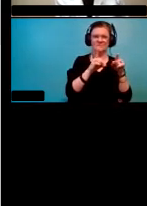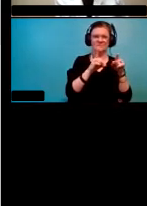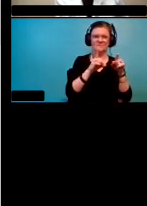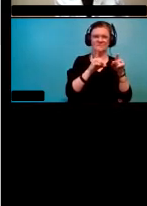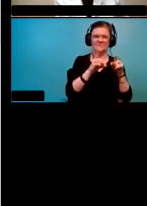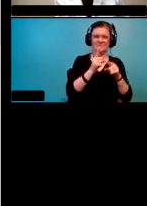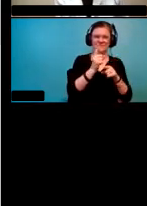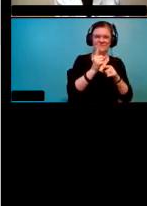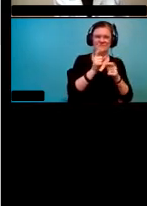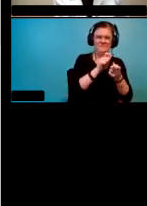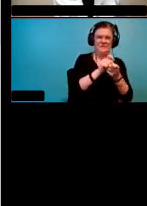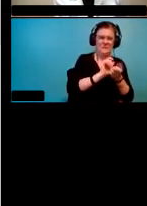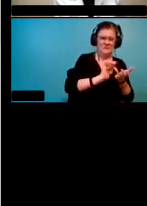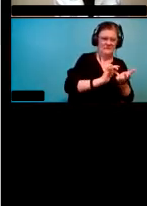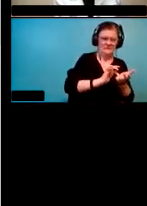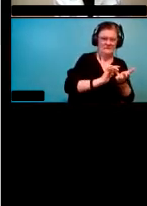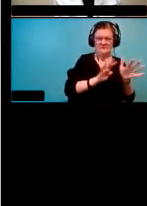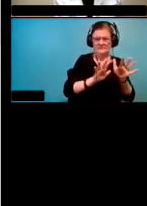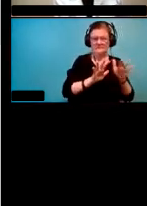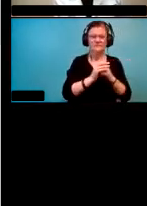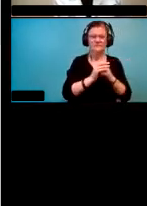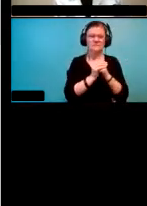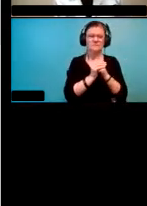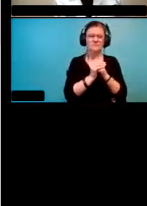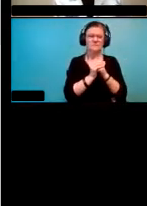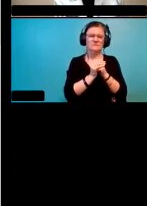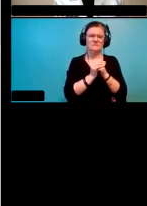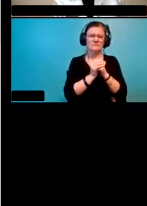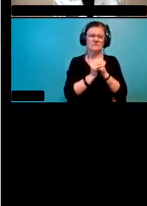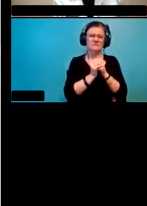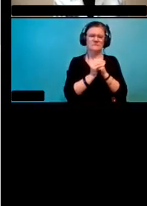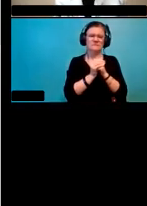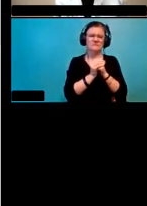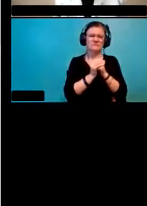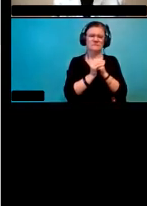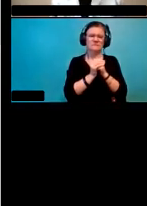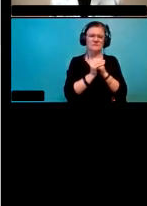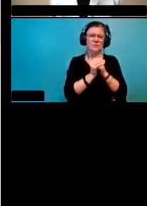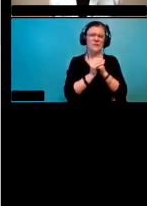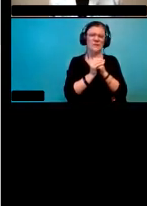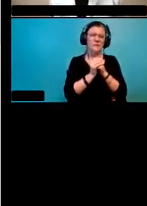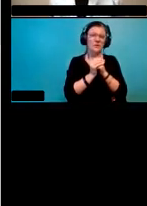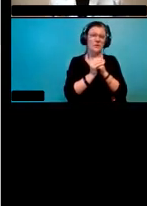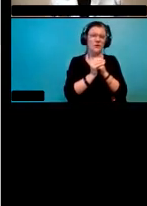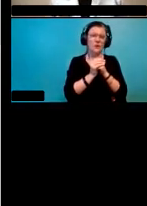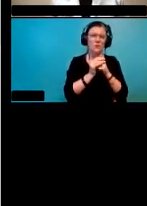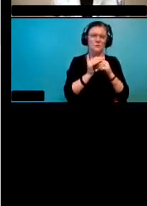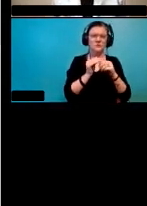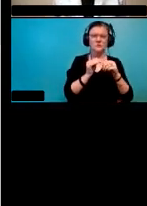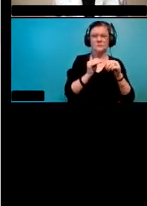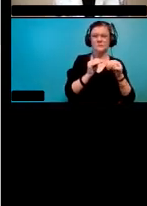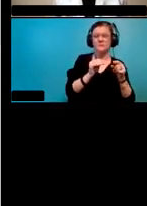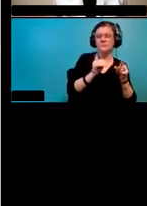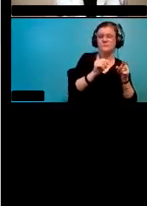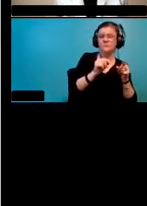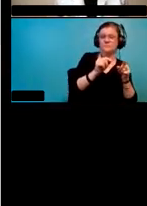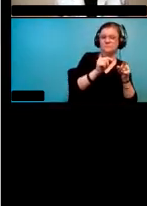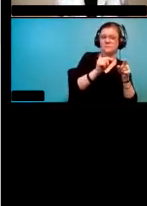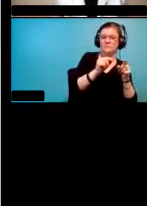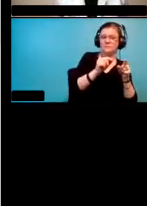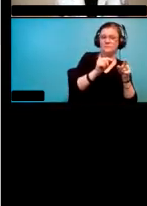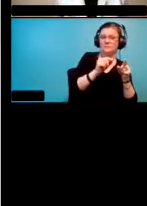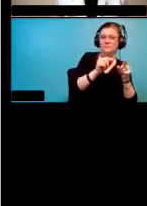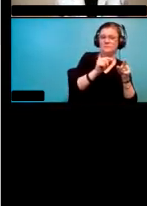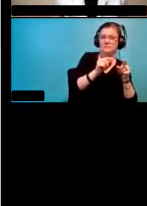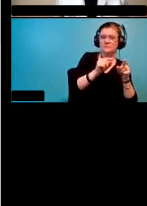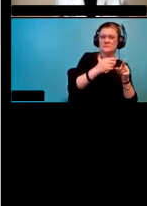it's appropriate. But not everybody's symptoms respond to the exact same medication. In